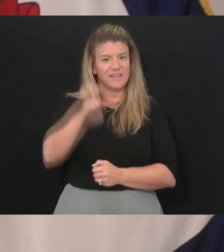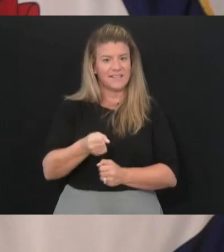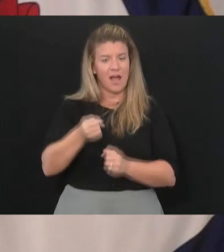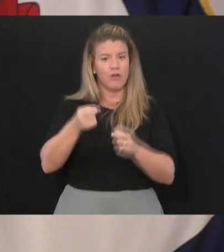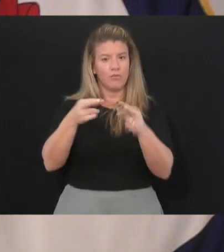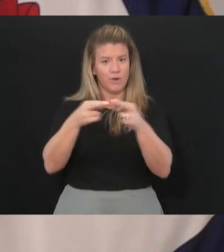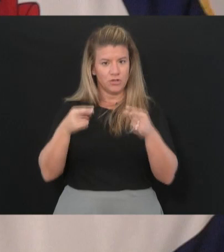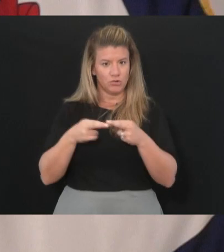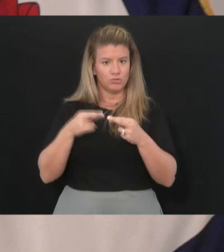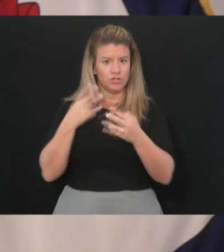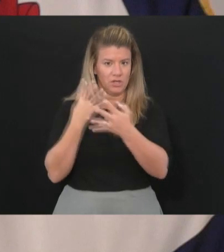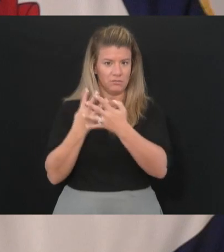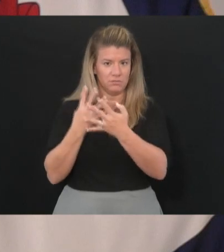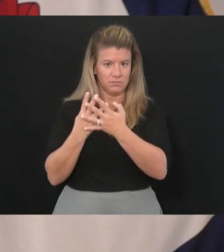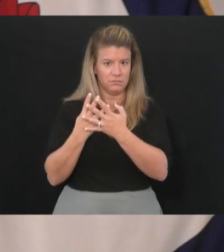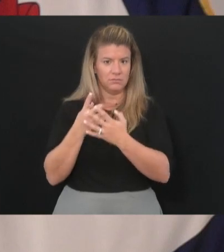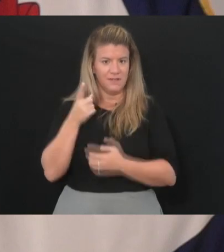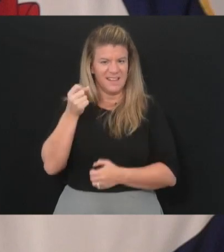Jail.